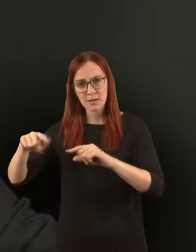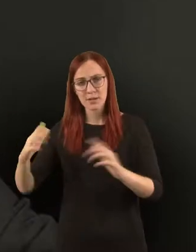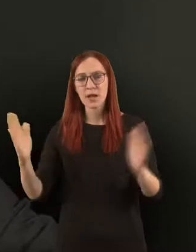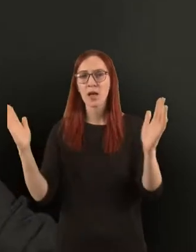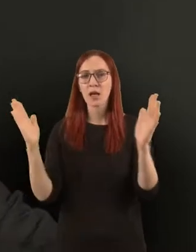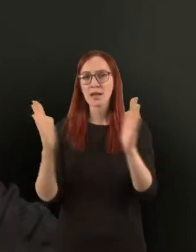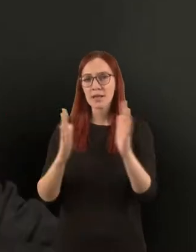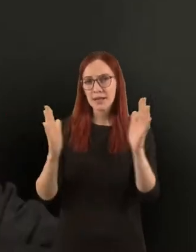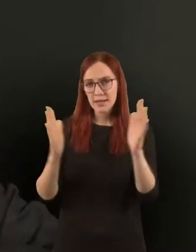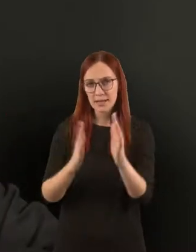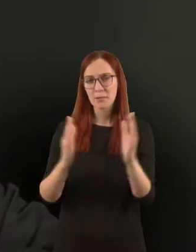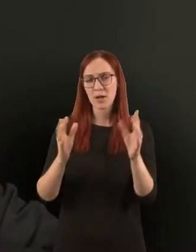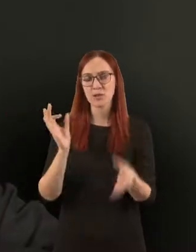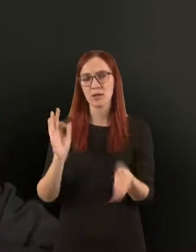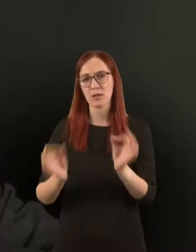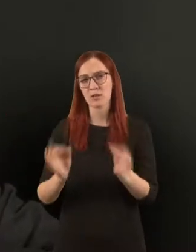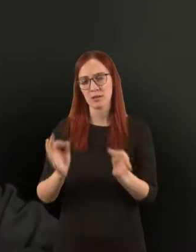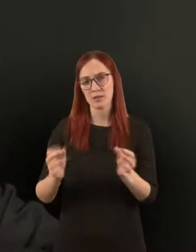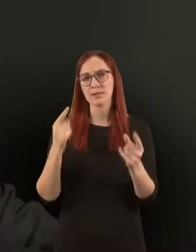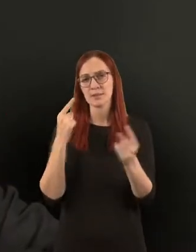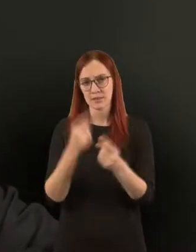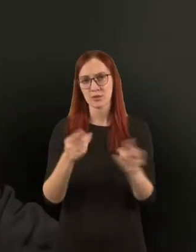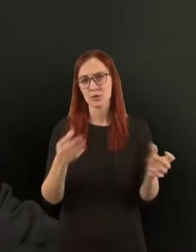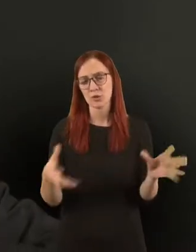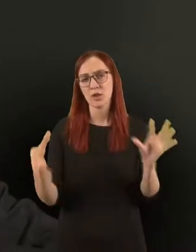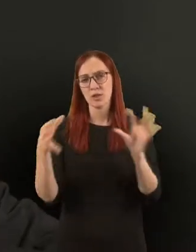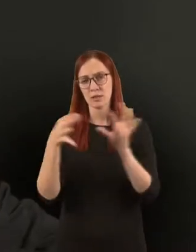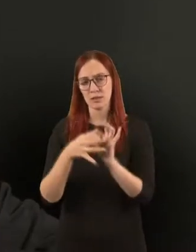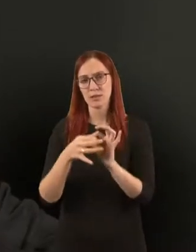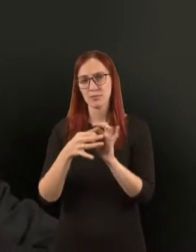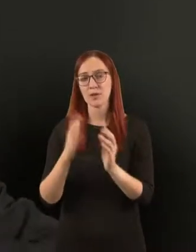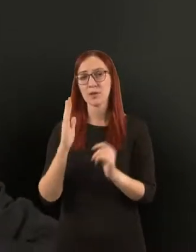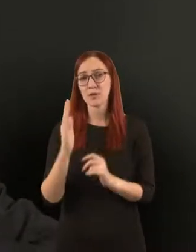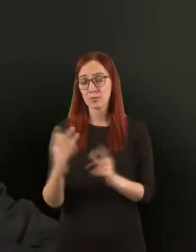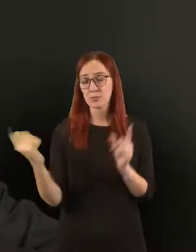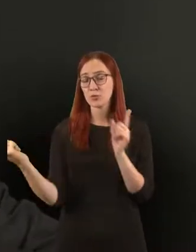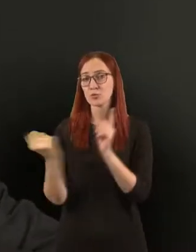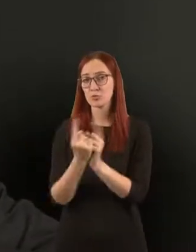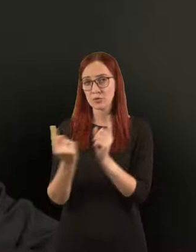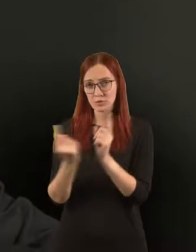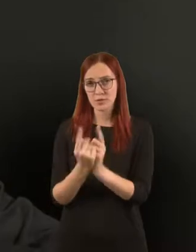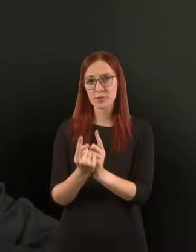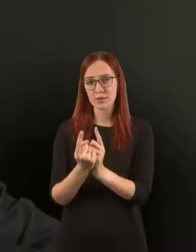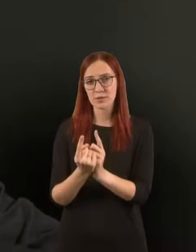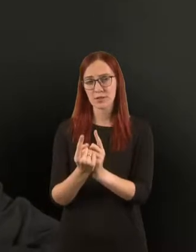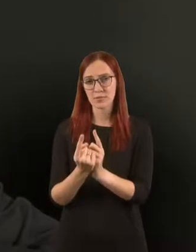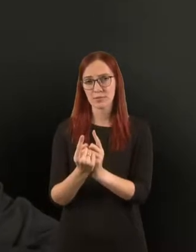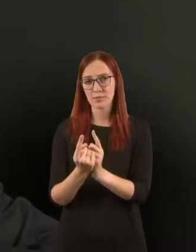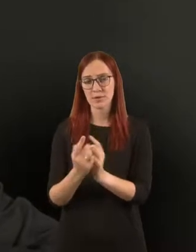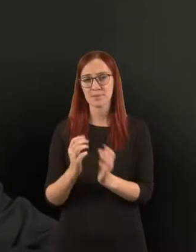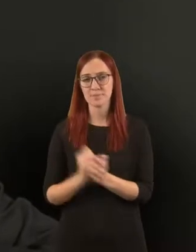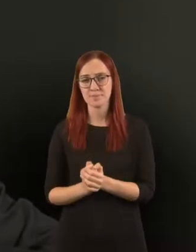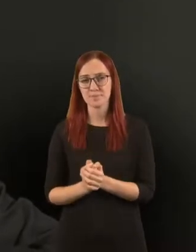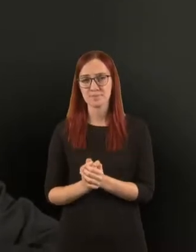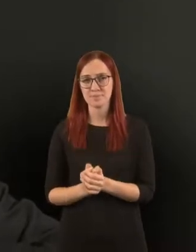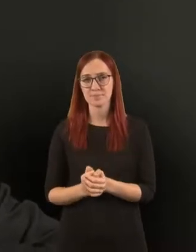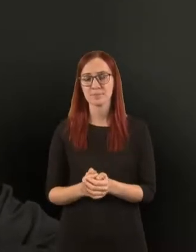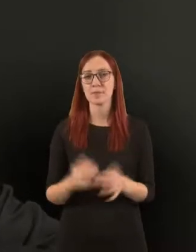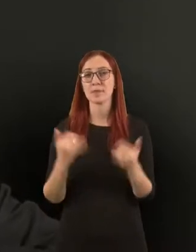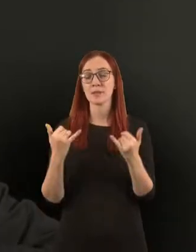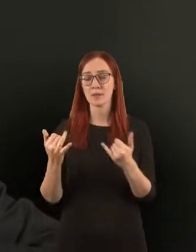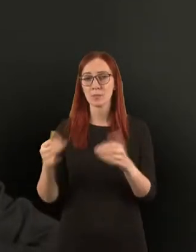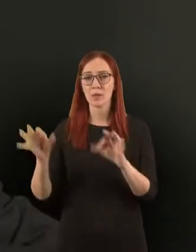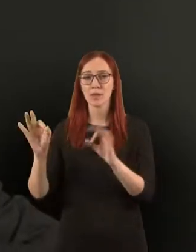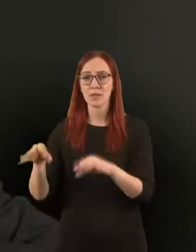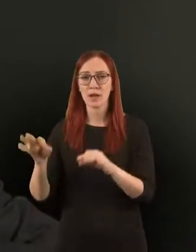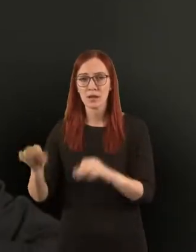stakeholders. In this transportation sector, there are specific stakeholders that we need to address. Those